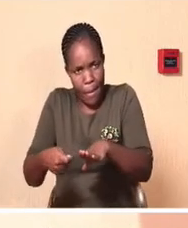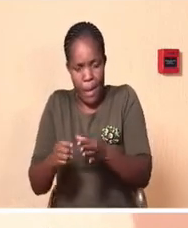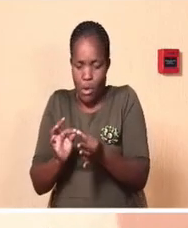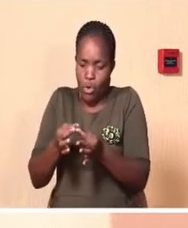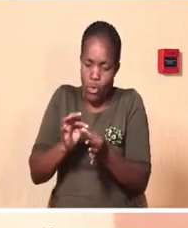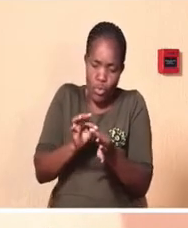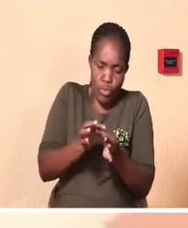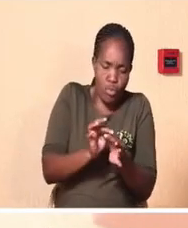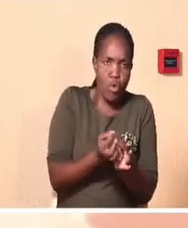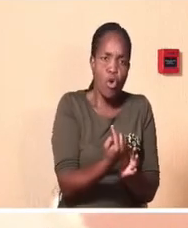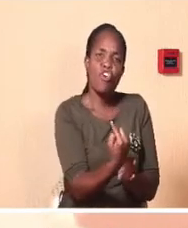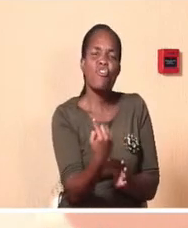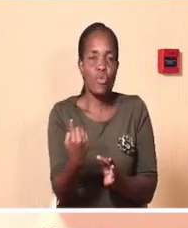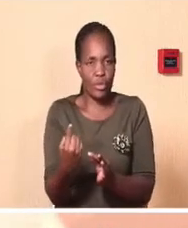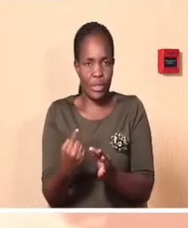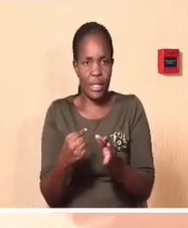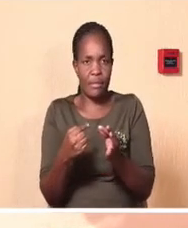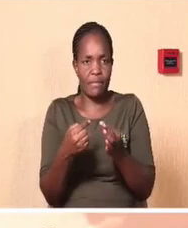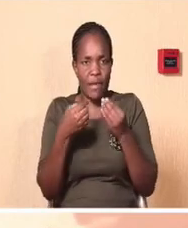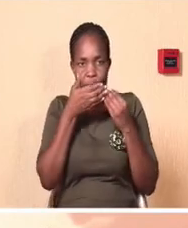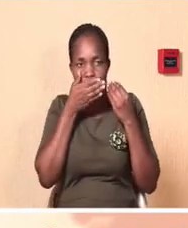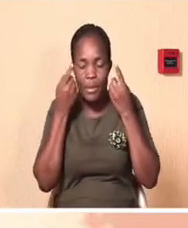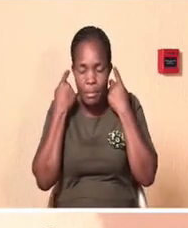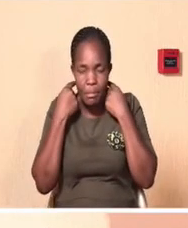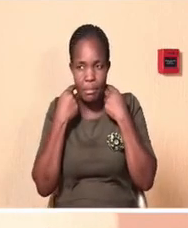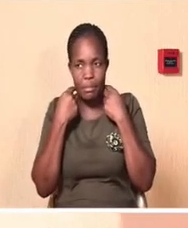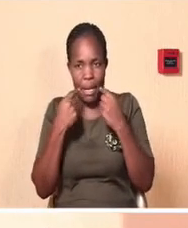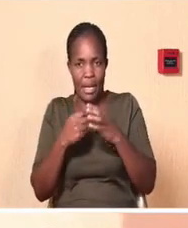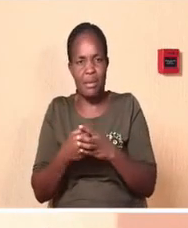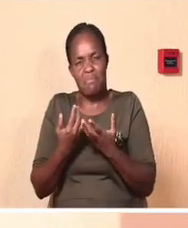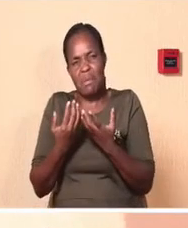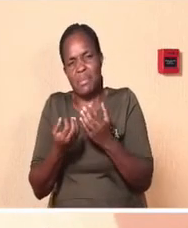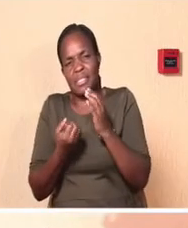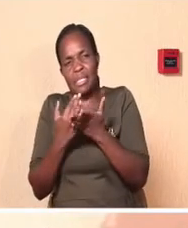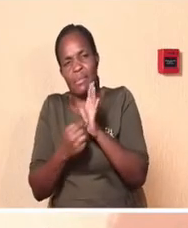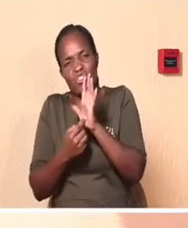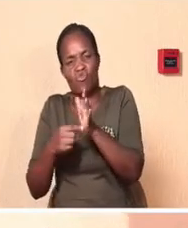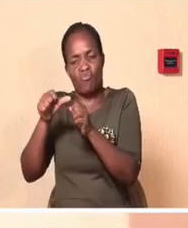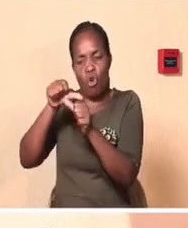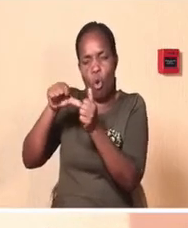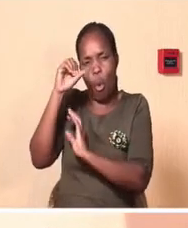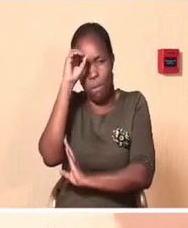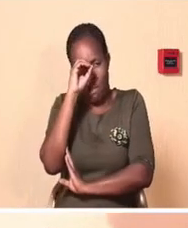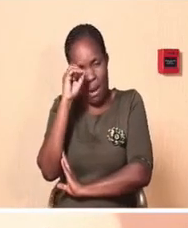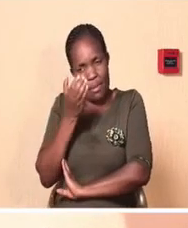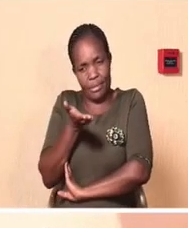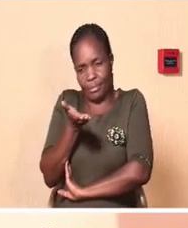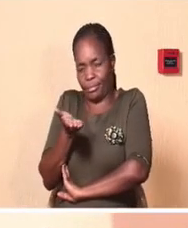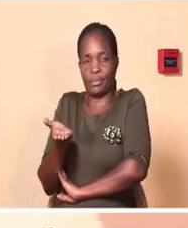cloth mask that you see on the social media, etc. These are